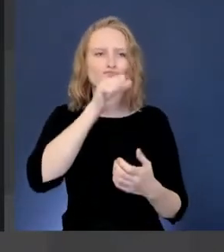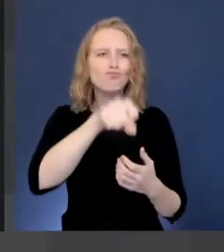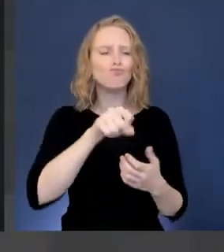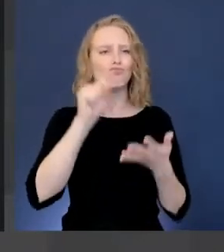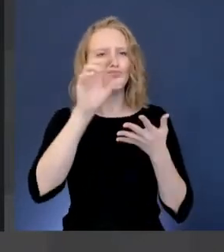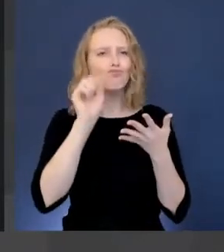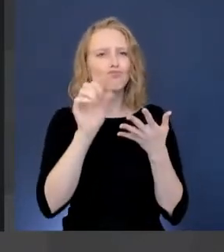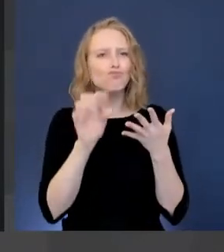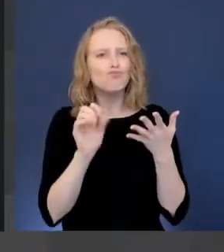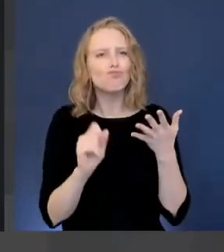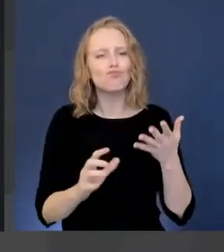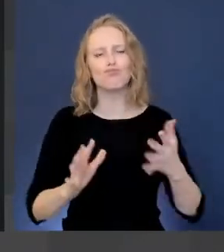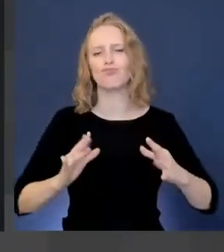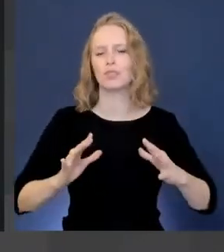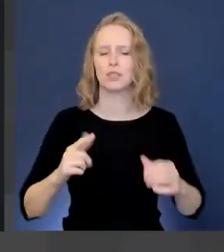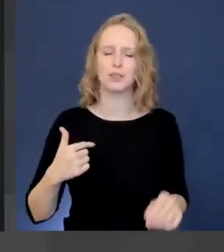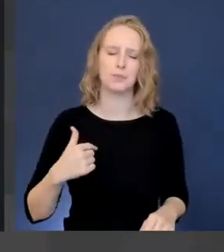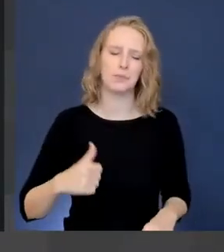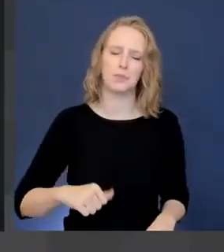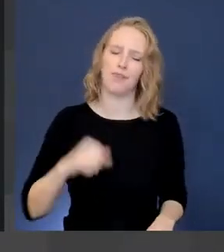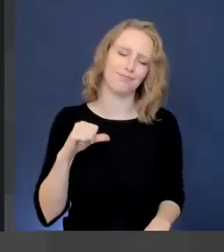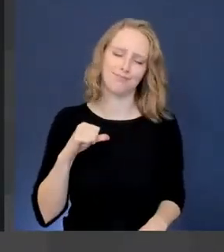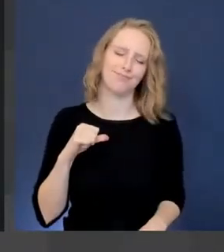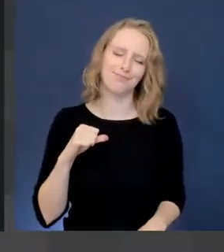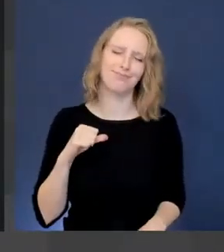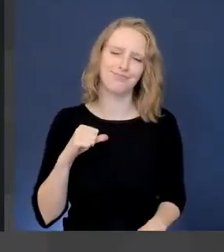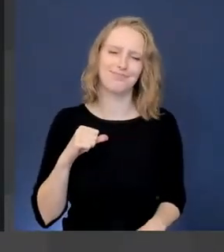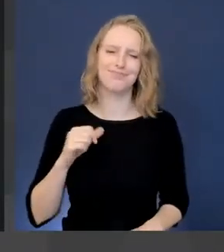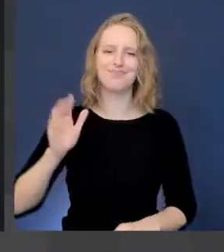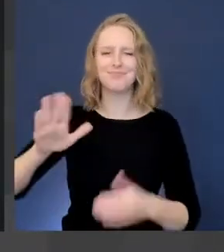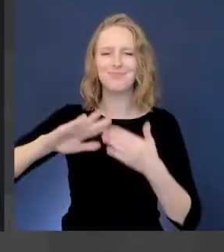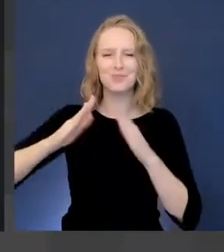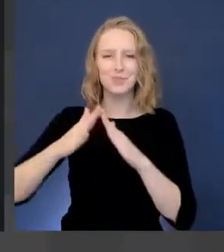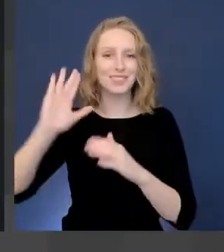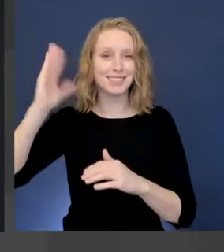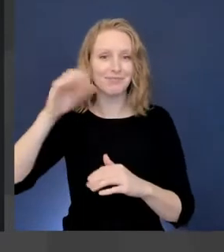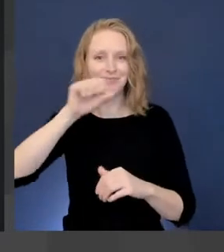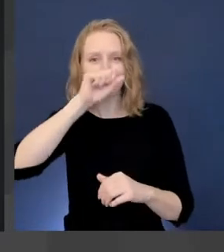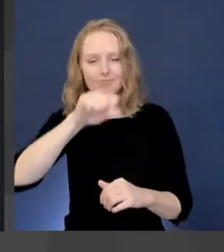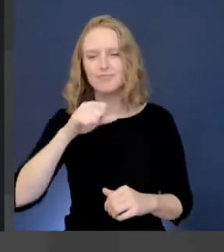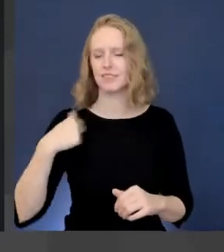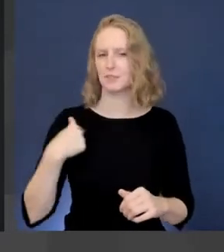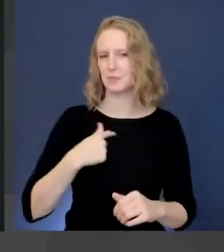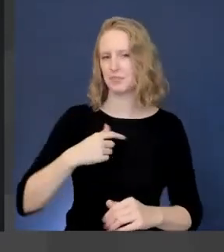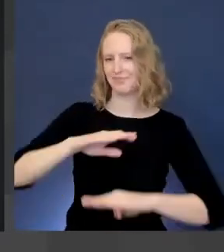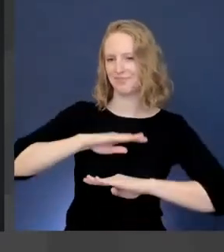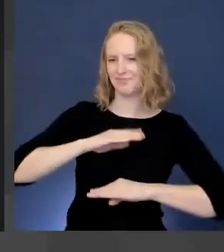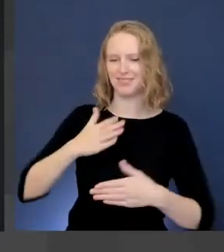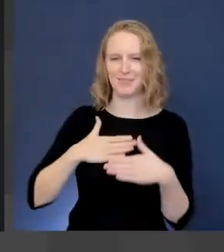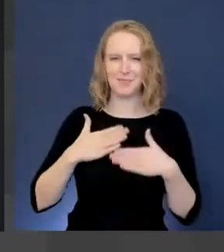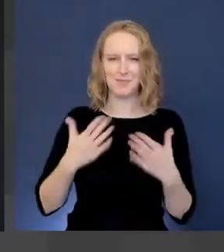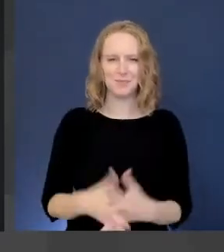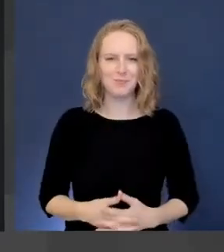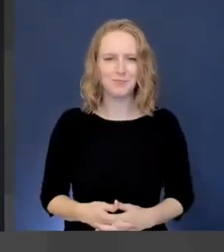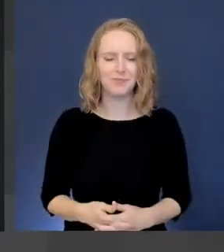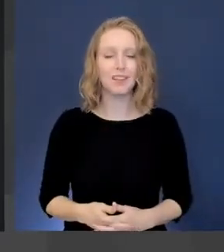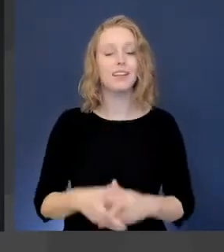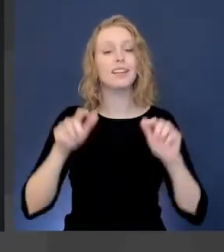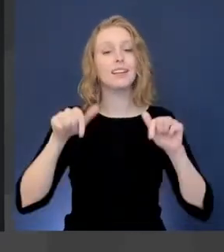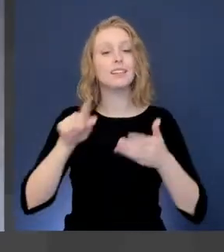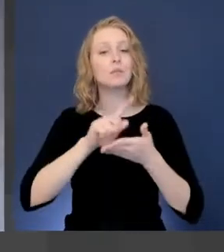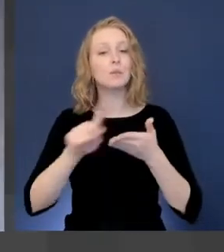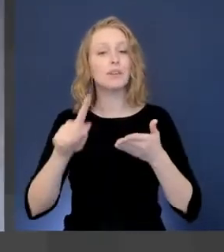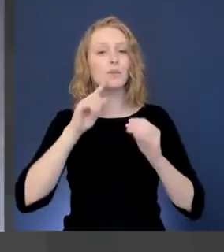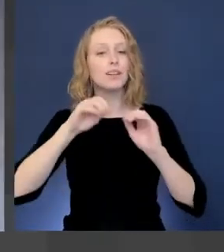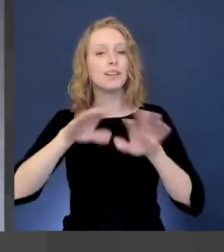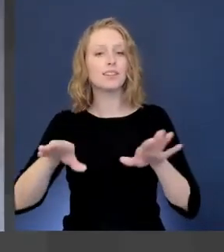see how much the community loves it. So yeah, we were very happy. And also this week we've released the Spookier Fall